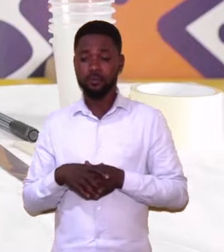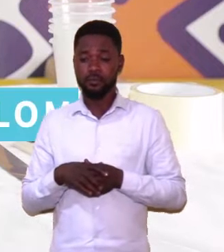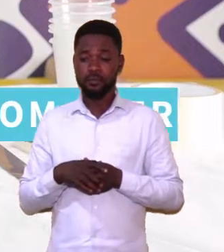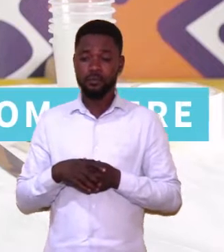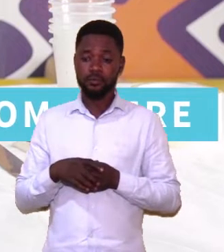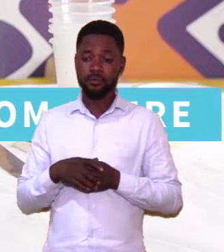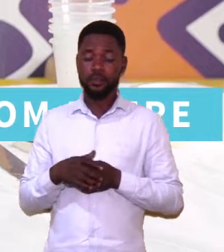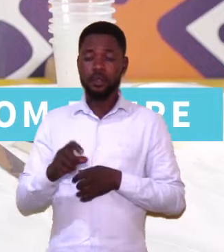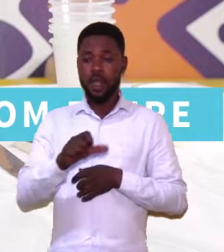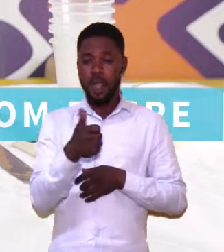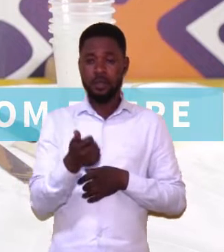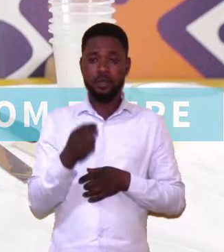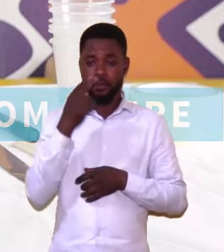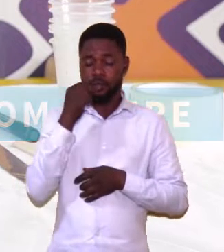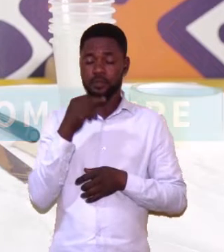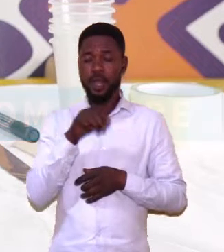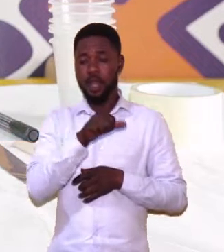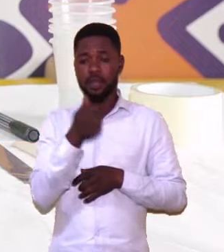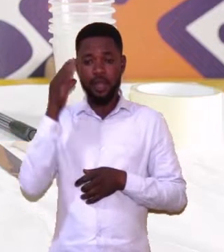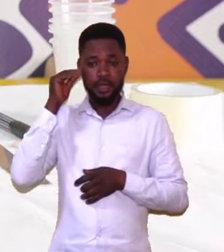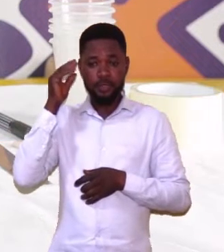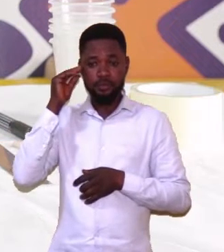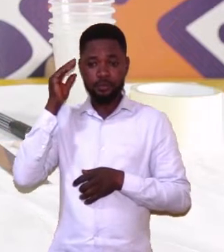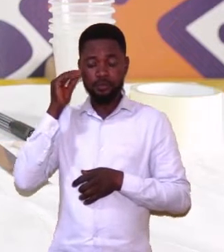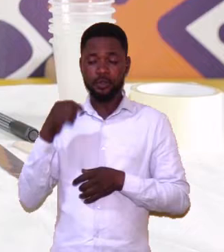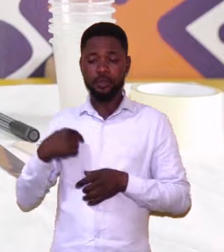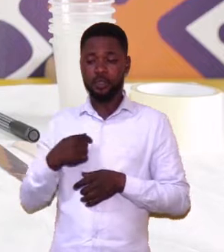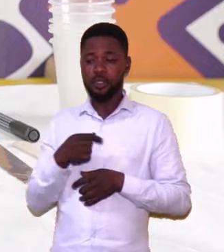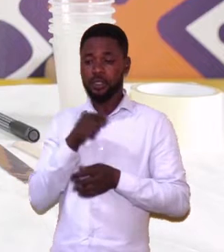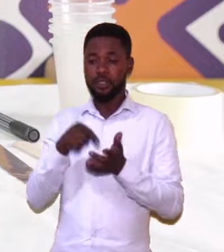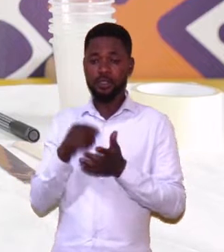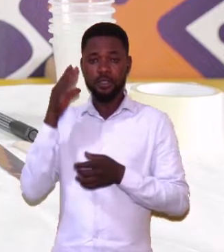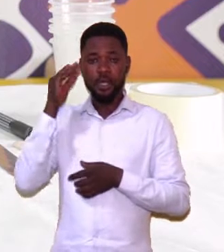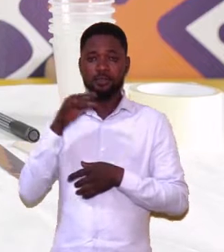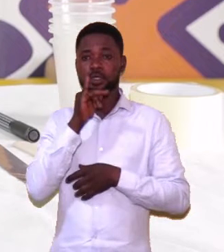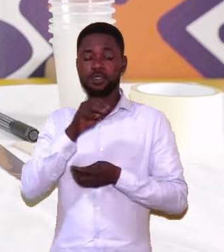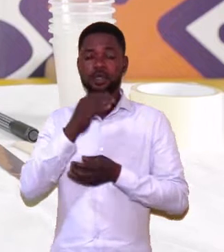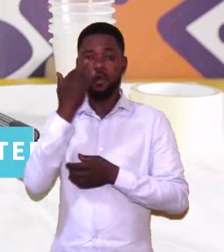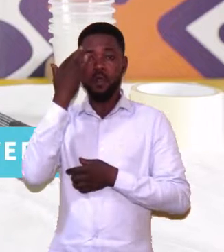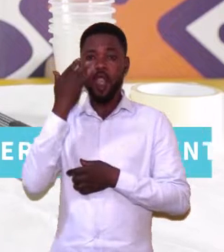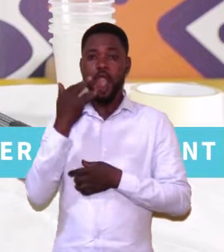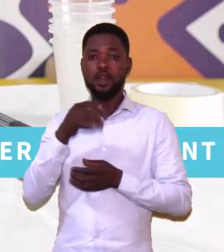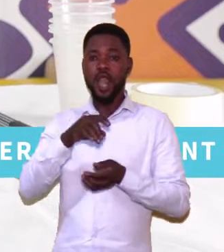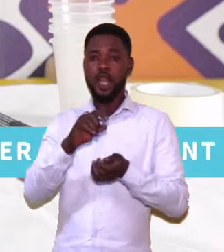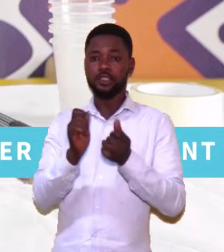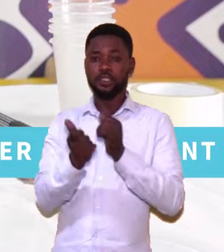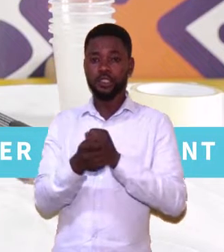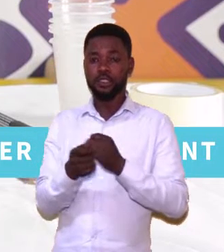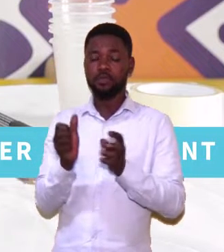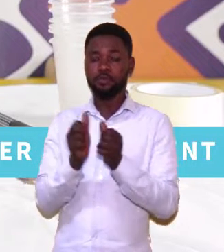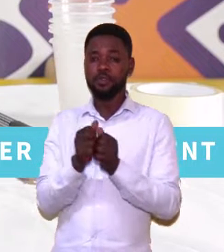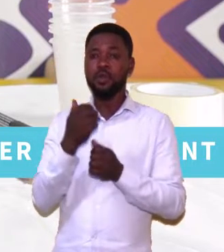Today we're going to be doing another phone science experiment. The name of our experiment is called Color Changing Walking